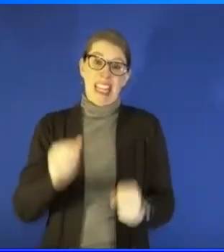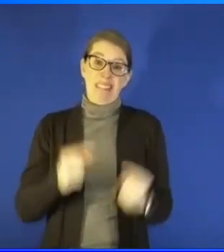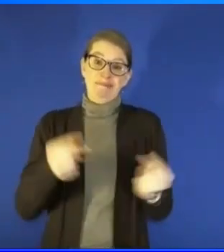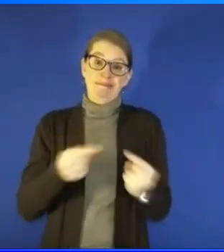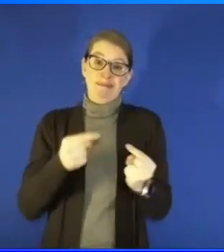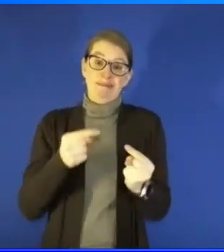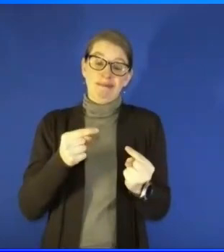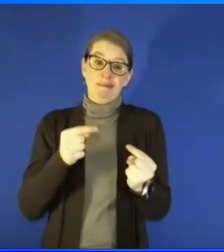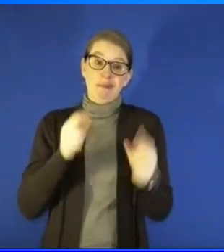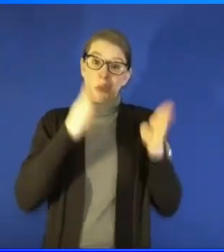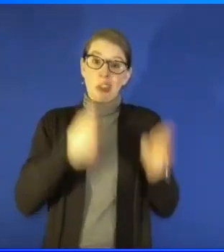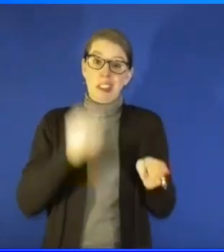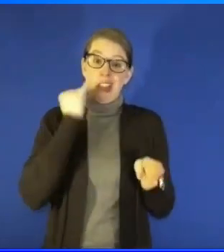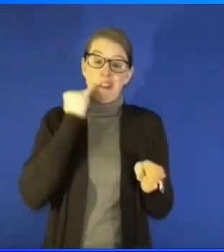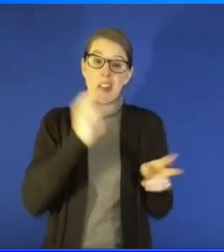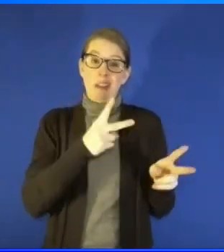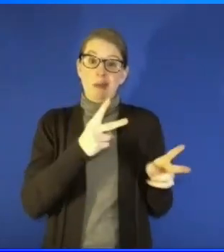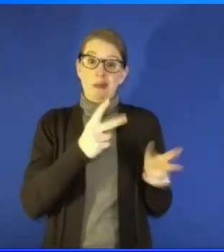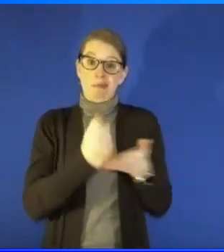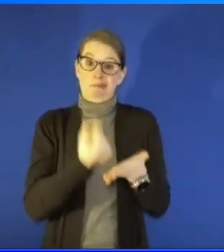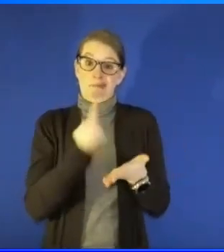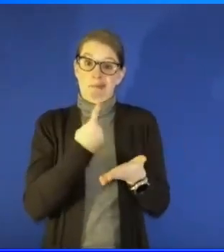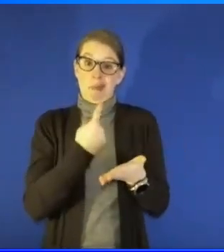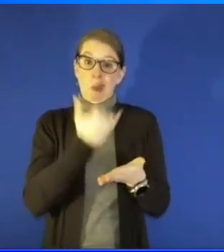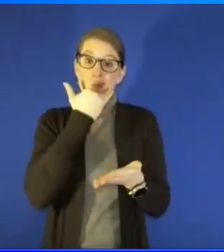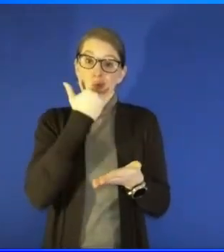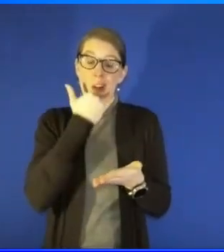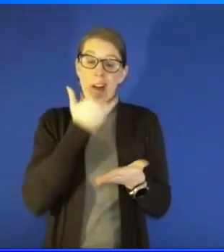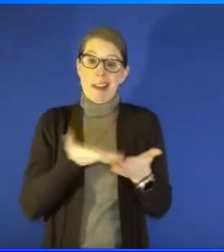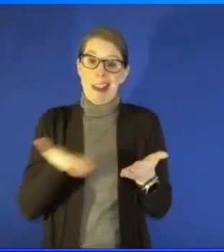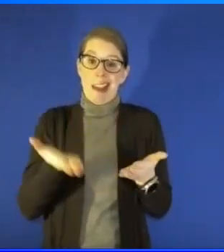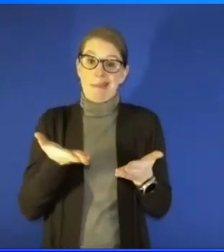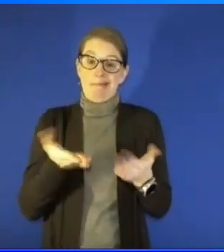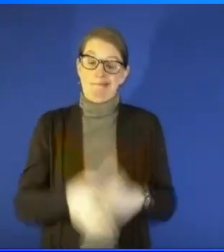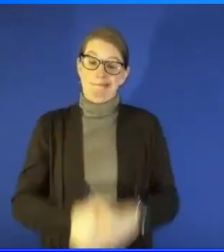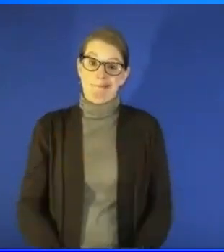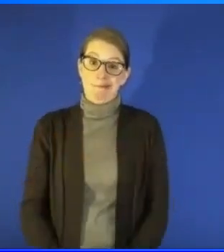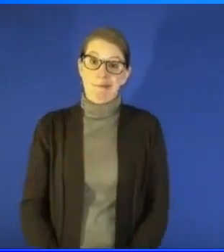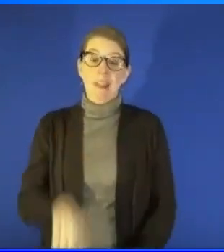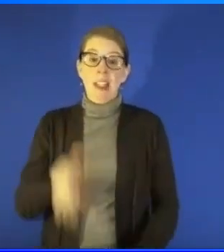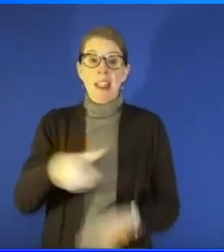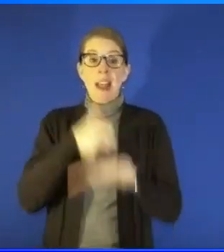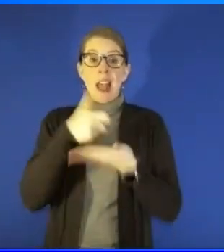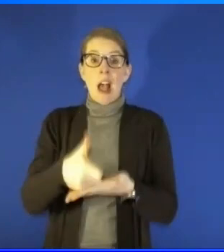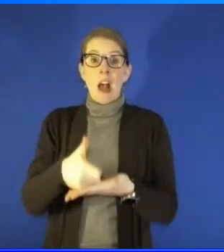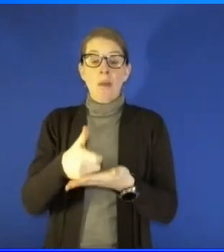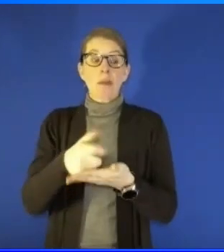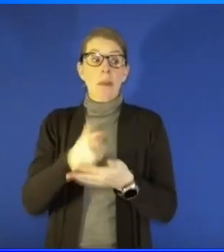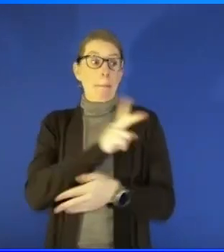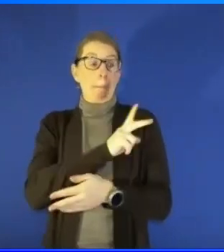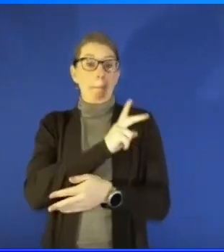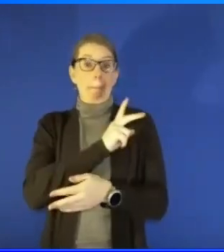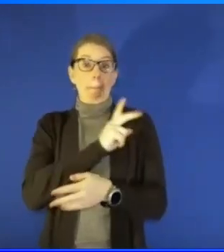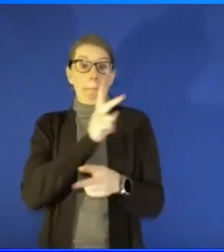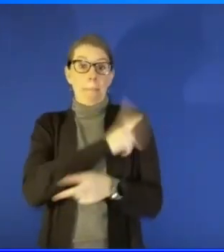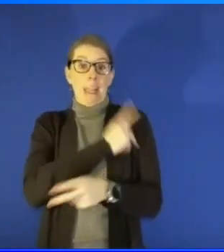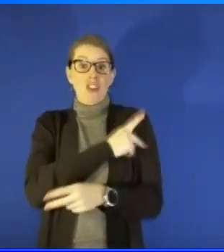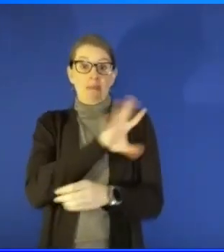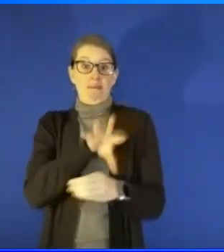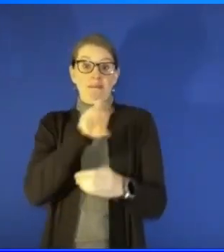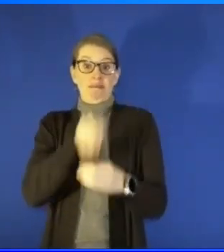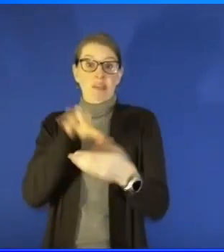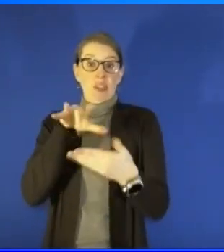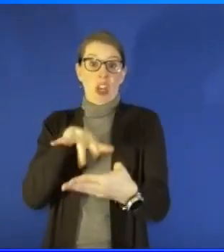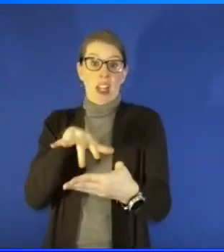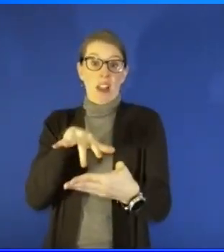the wrong thing for you. So we ultimately need help from participants to participate in these trials to figure out what's